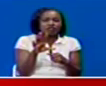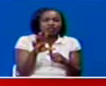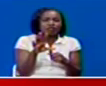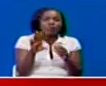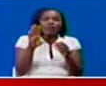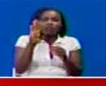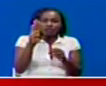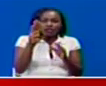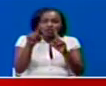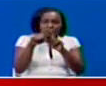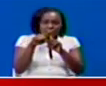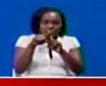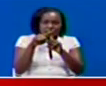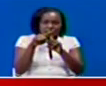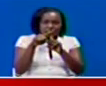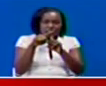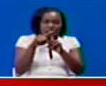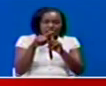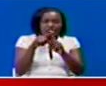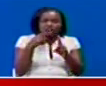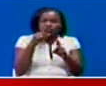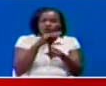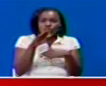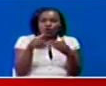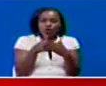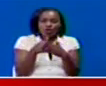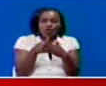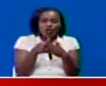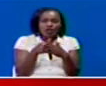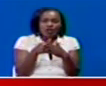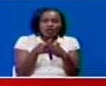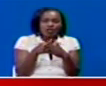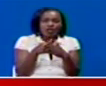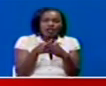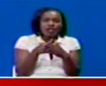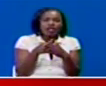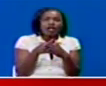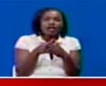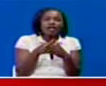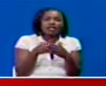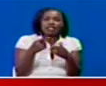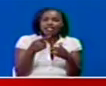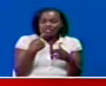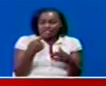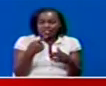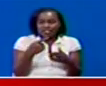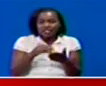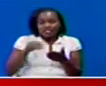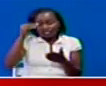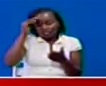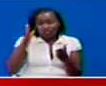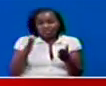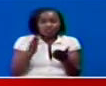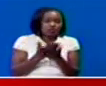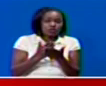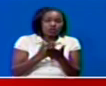10,975 B pluses. So, in total, as I said, the students who scored between A and